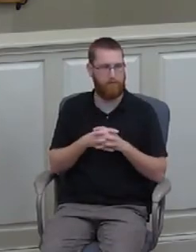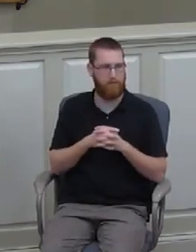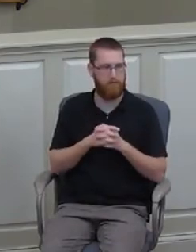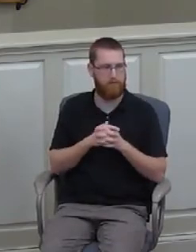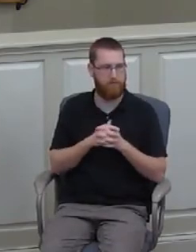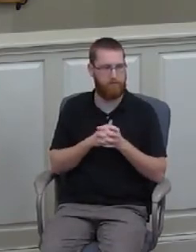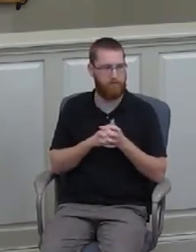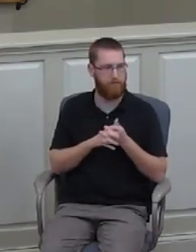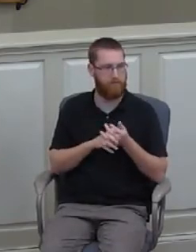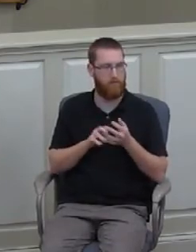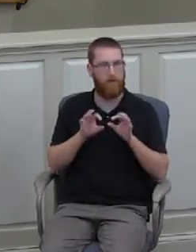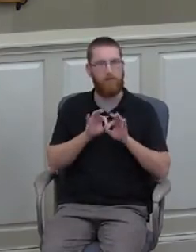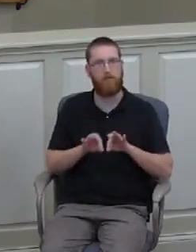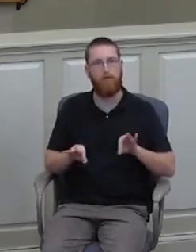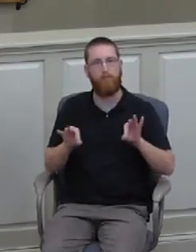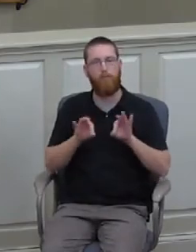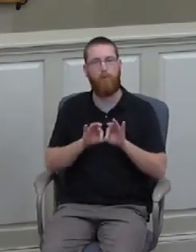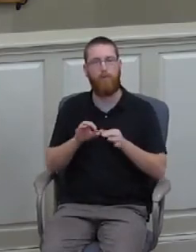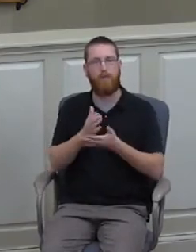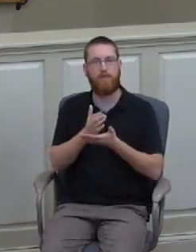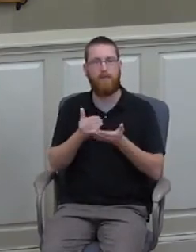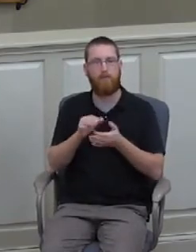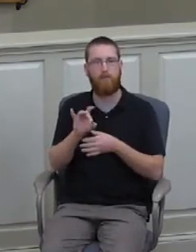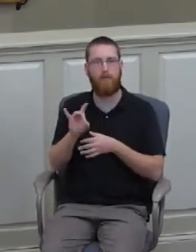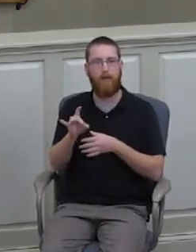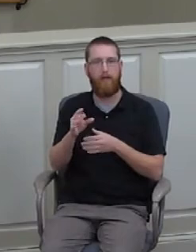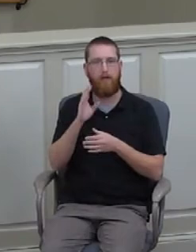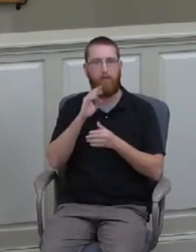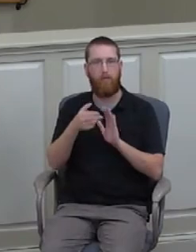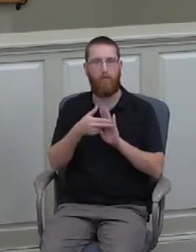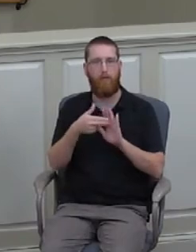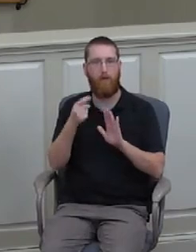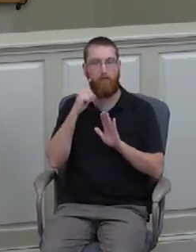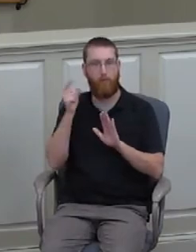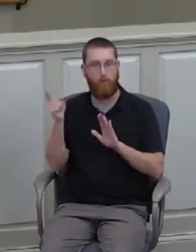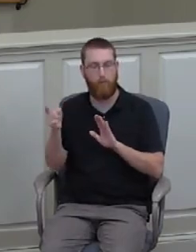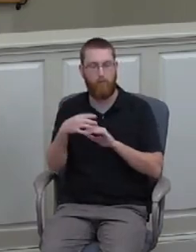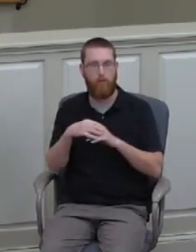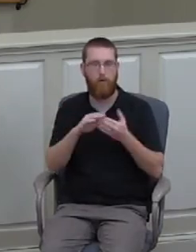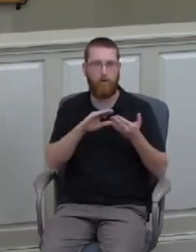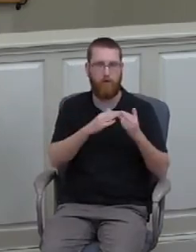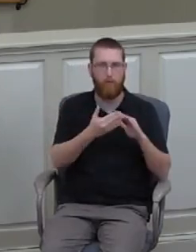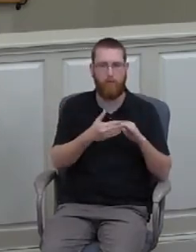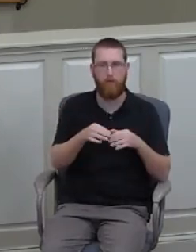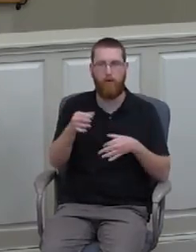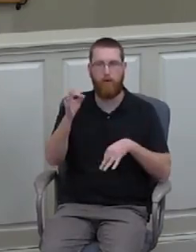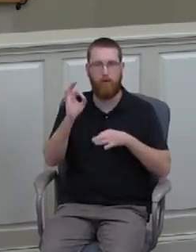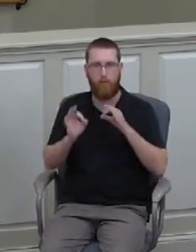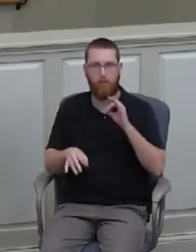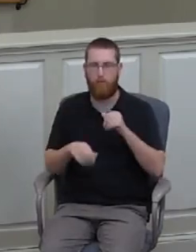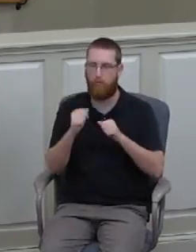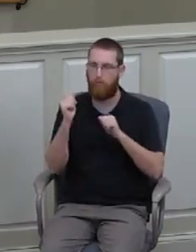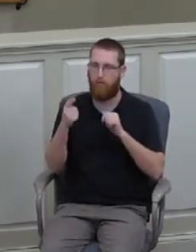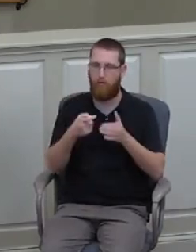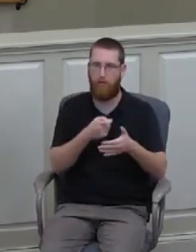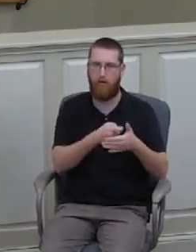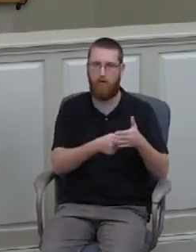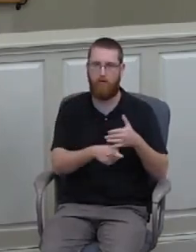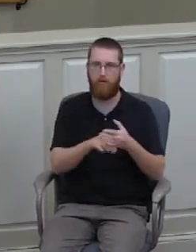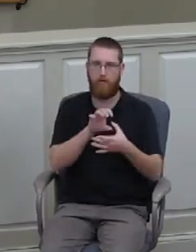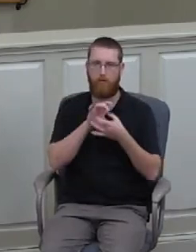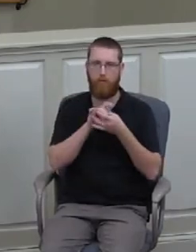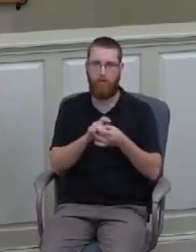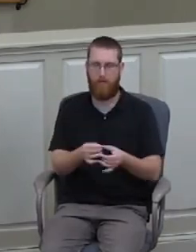It's key here in Section 8, I think we need to highlight for you and the court and the community that all fees associated with the